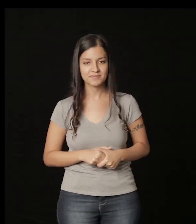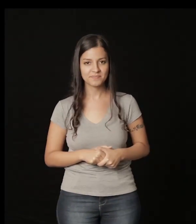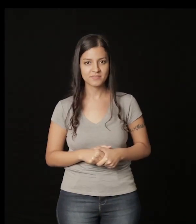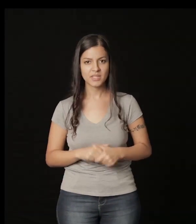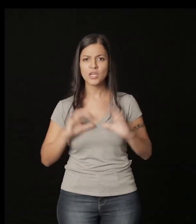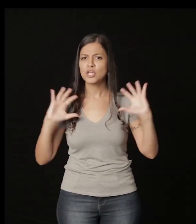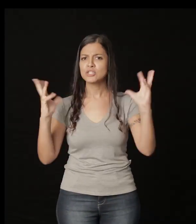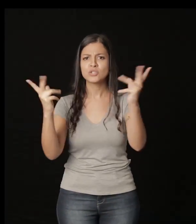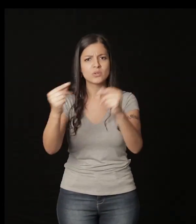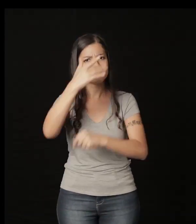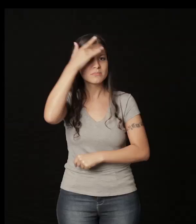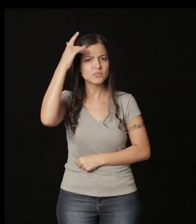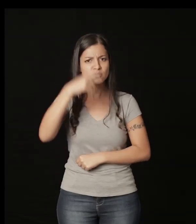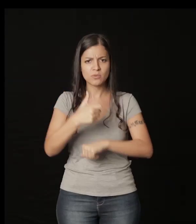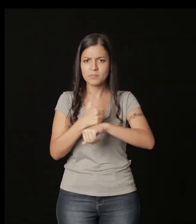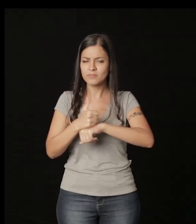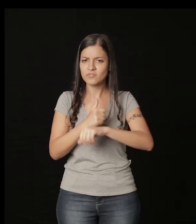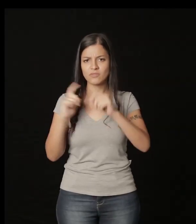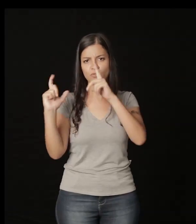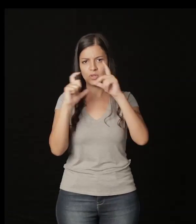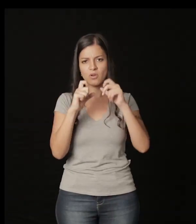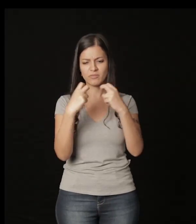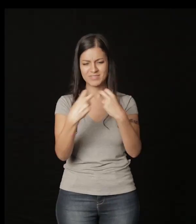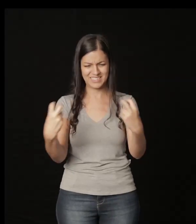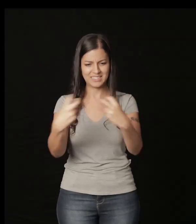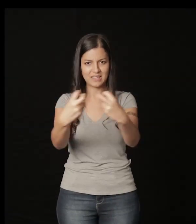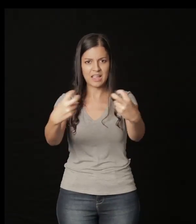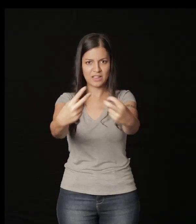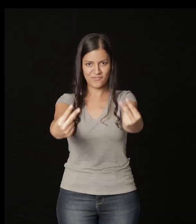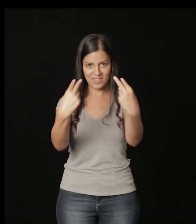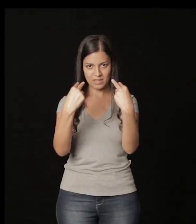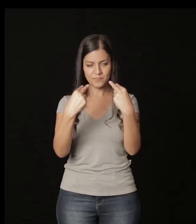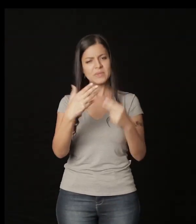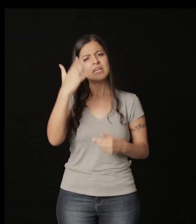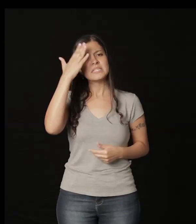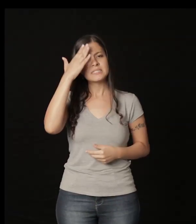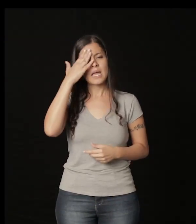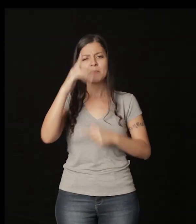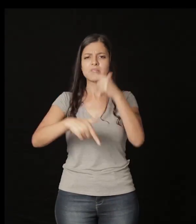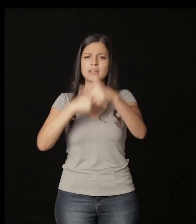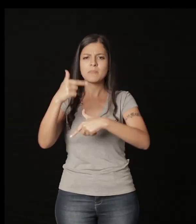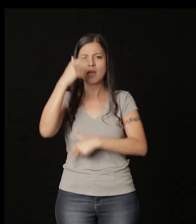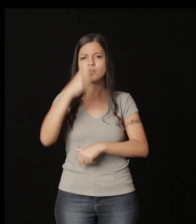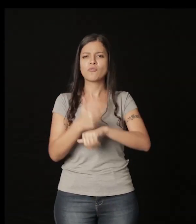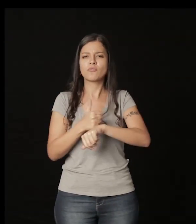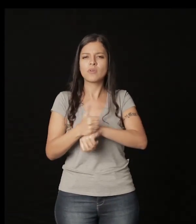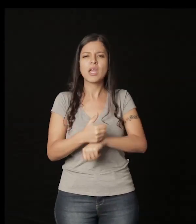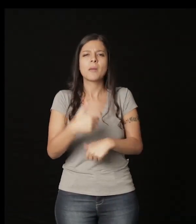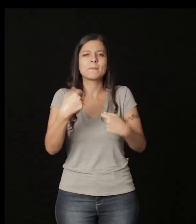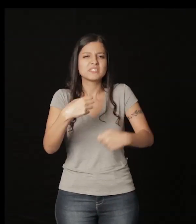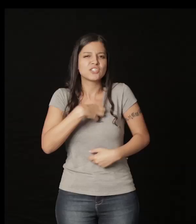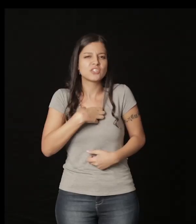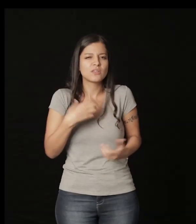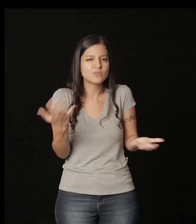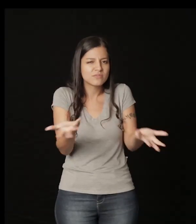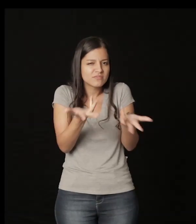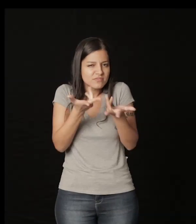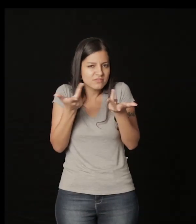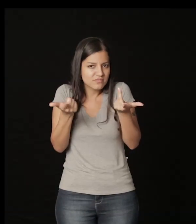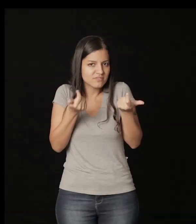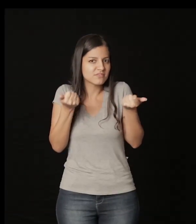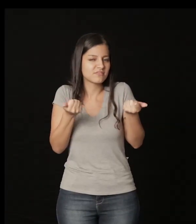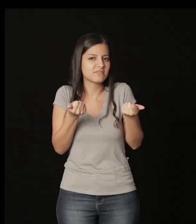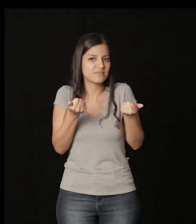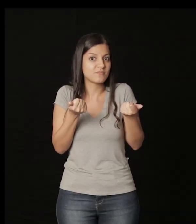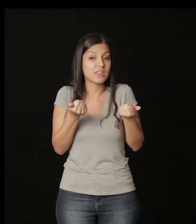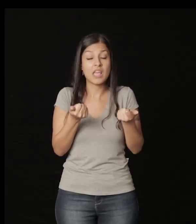the photographers who are sitting in the audience today will know that so much of being a photographer is about an act of